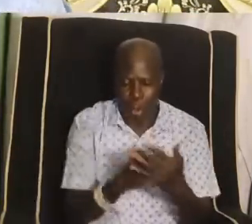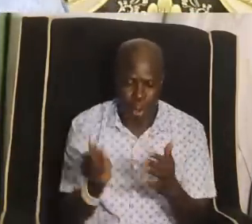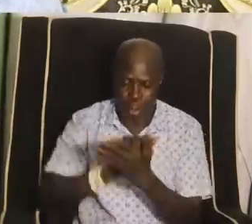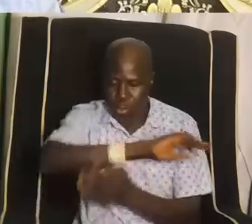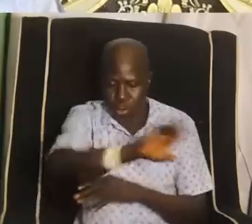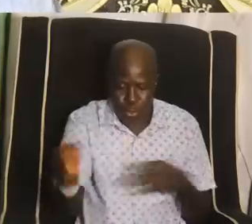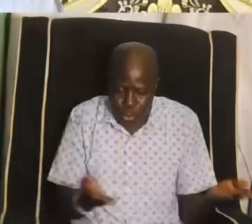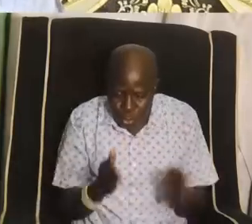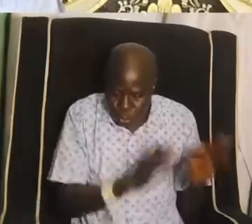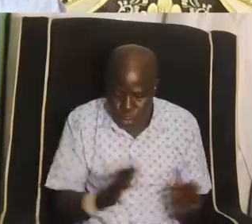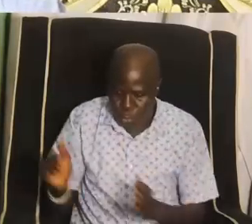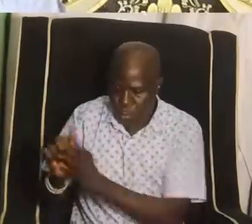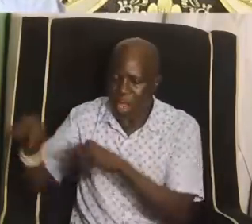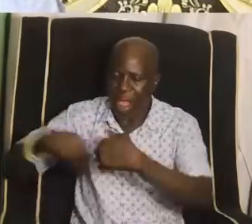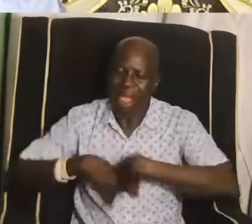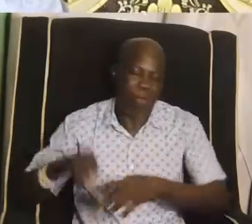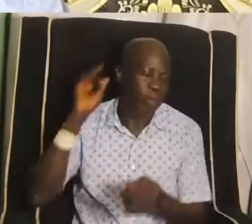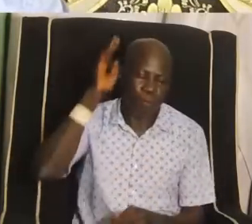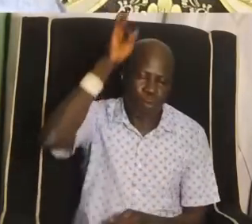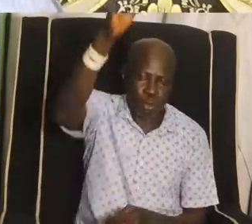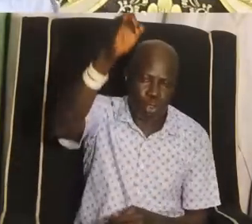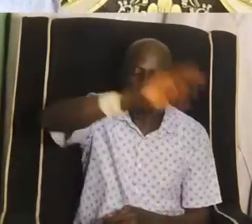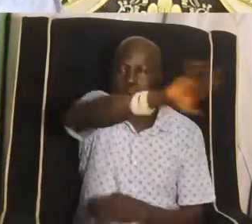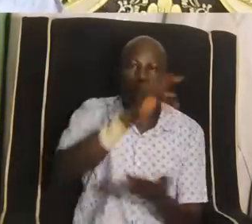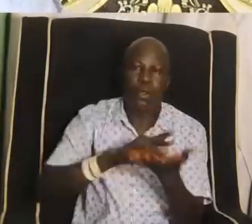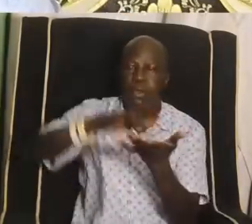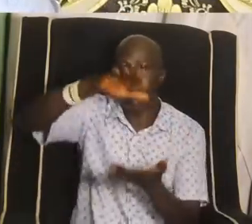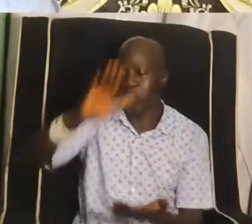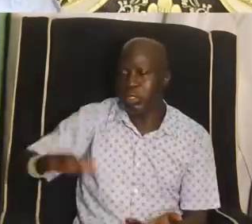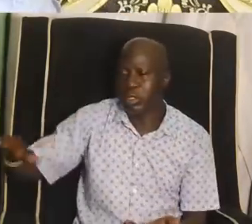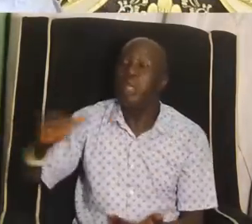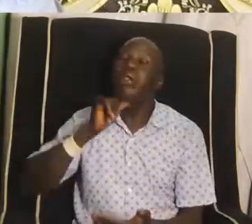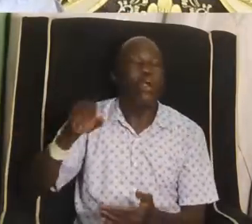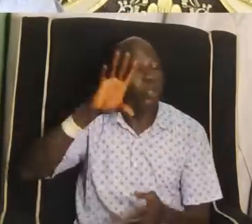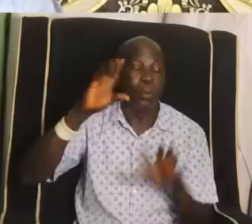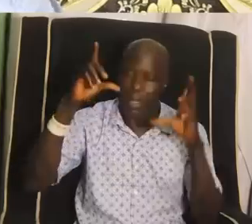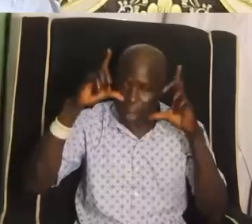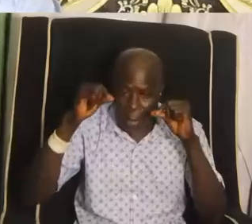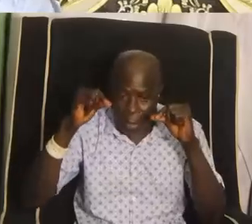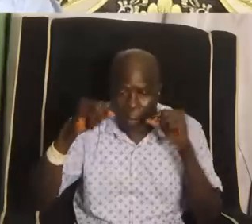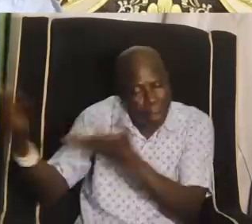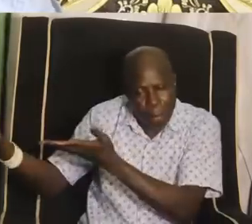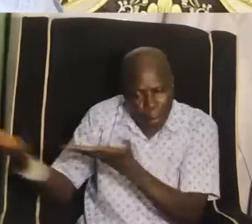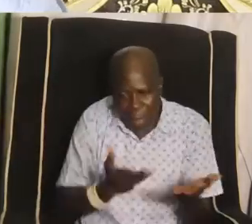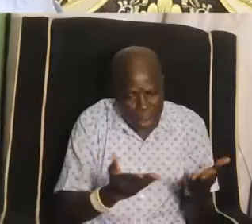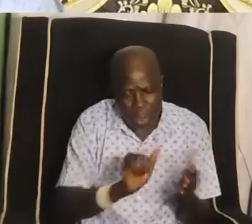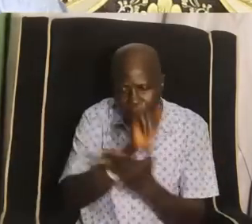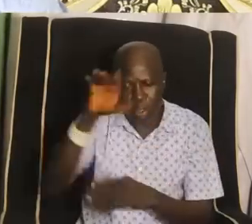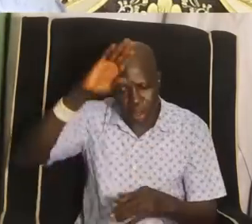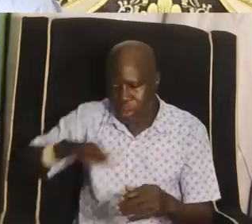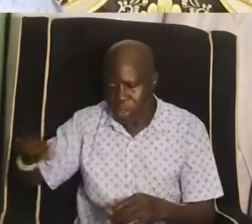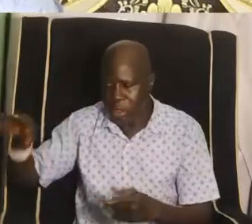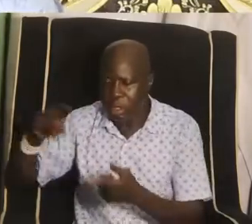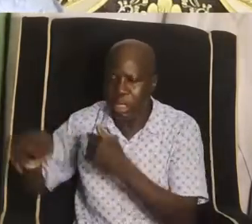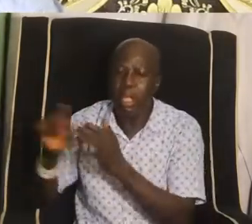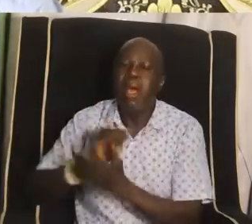your lack. All the you that have a brighter future. No go mommy. Glorious to their mommy. This is about their father. Father, bring your